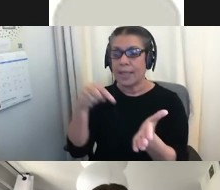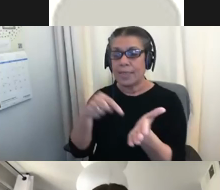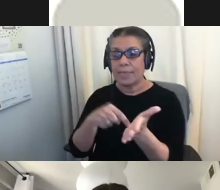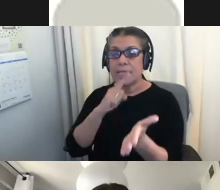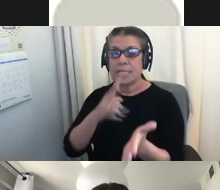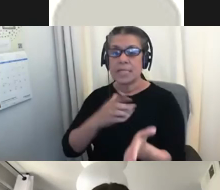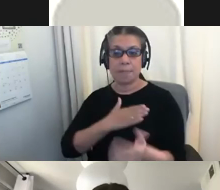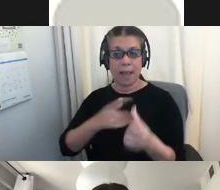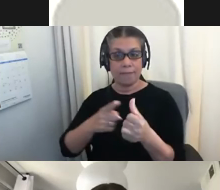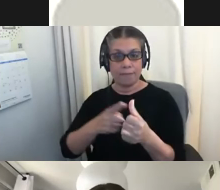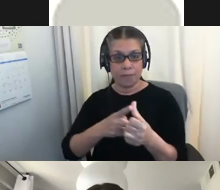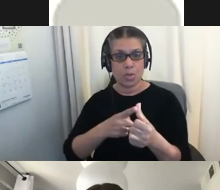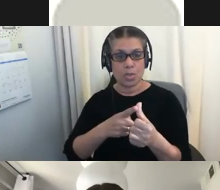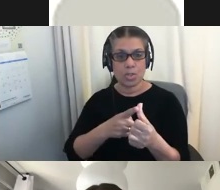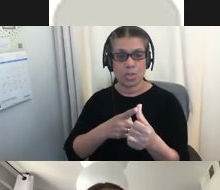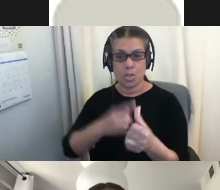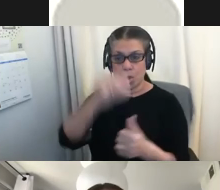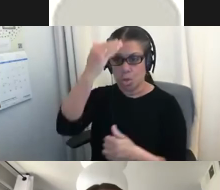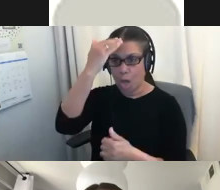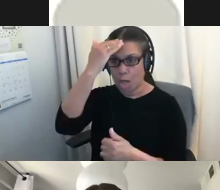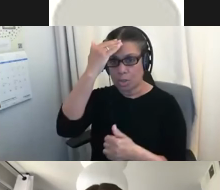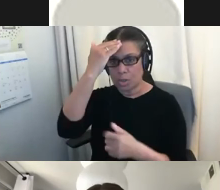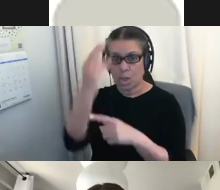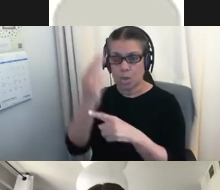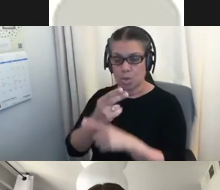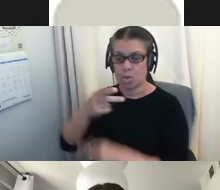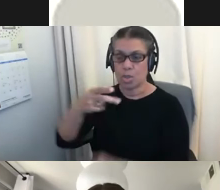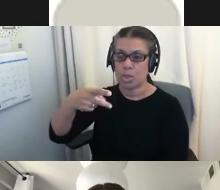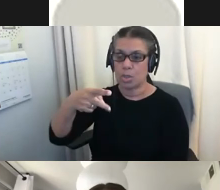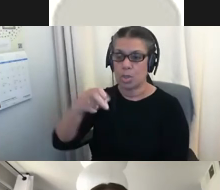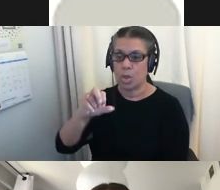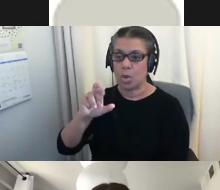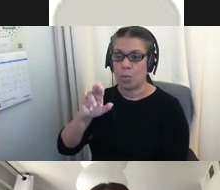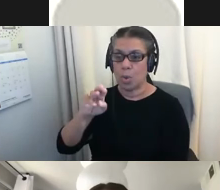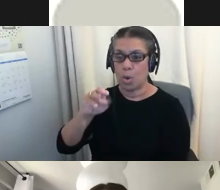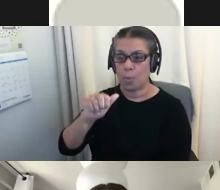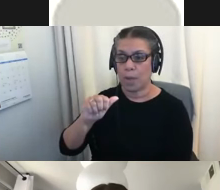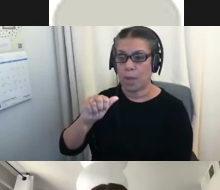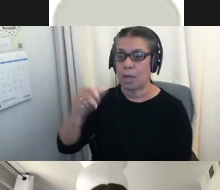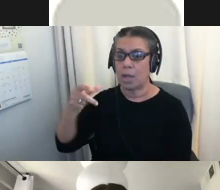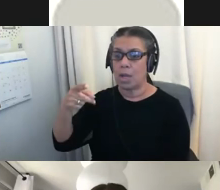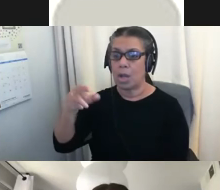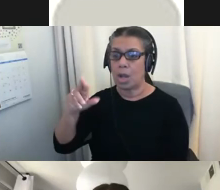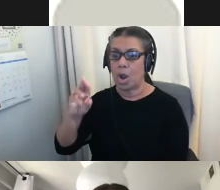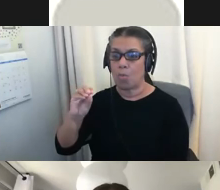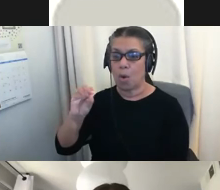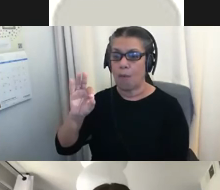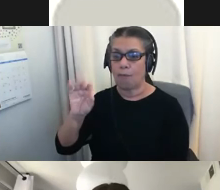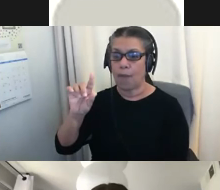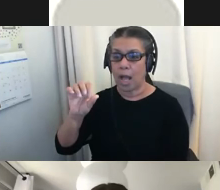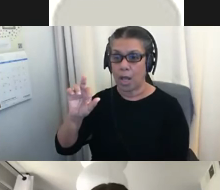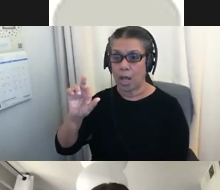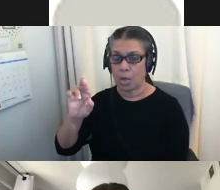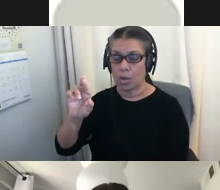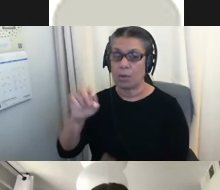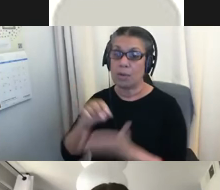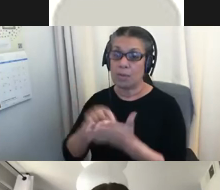knowledge that administers the PERMA Profiler to any recovery sample, it's definitely